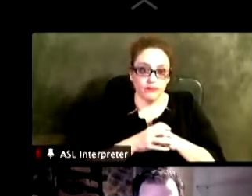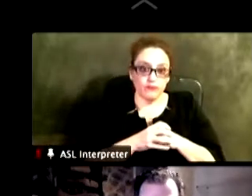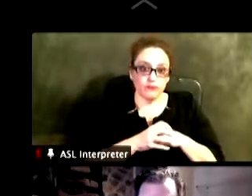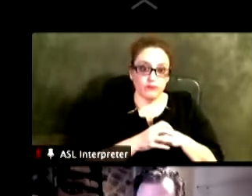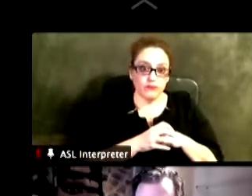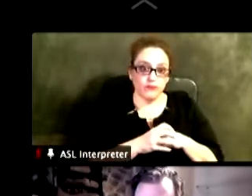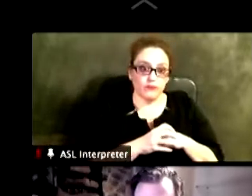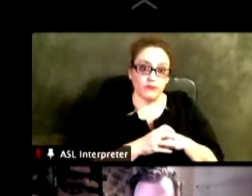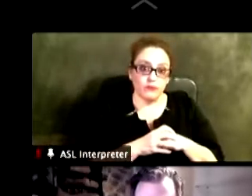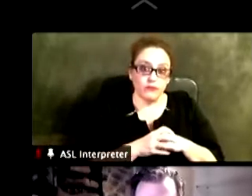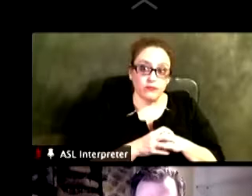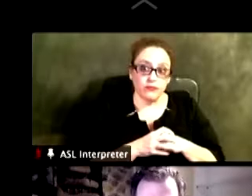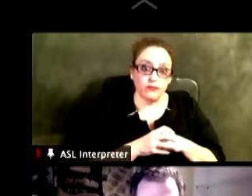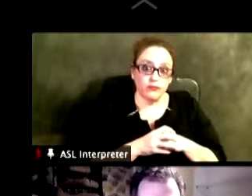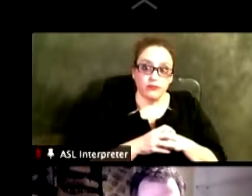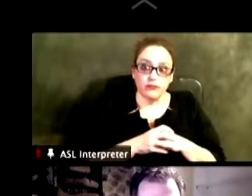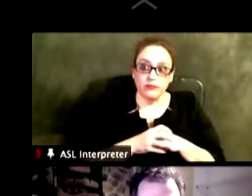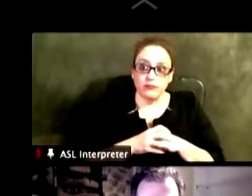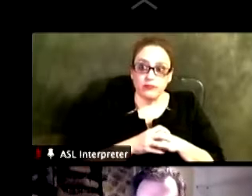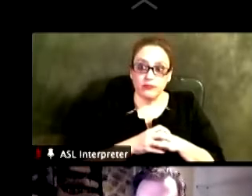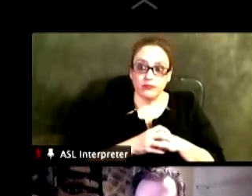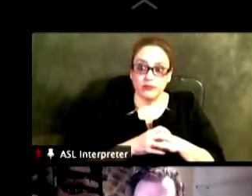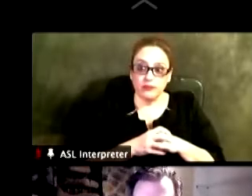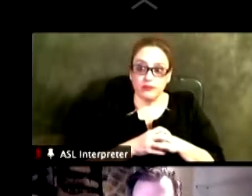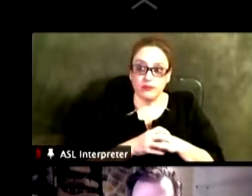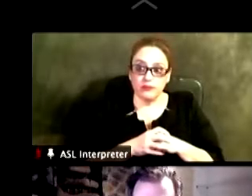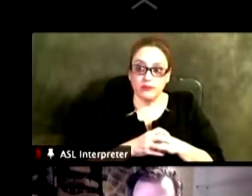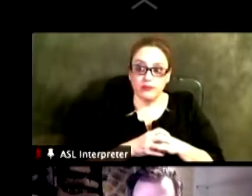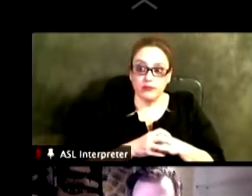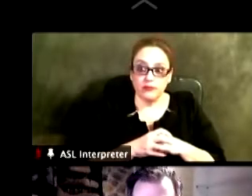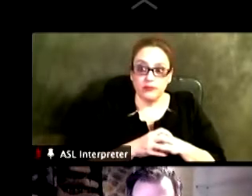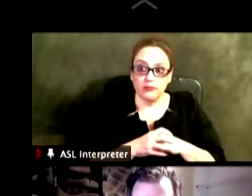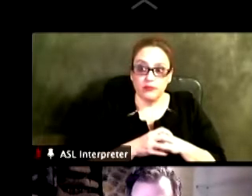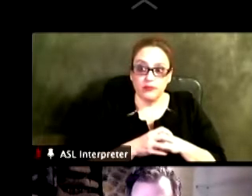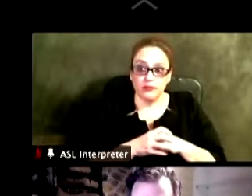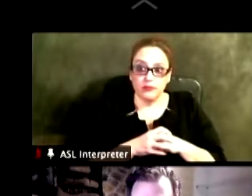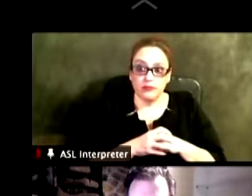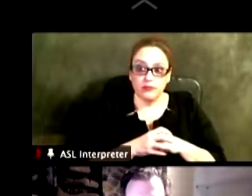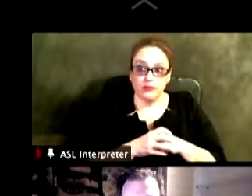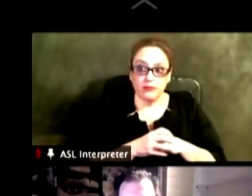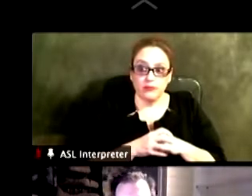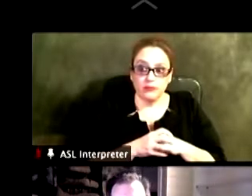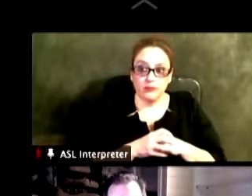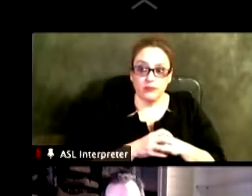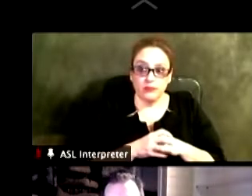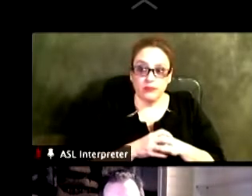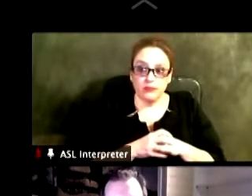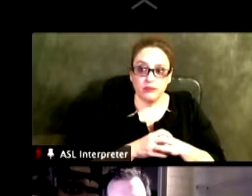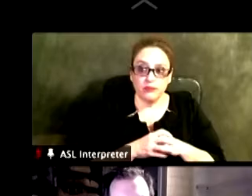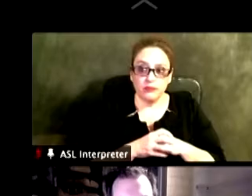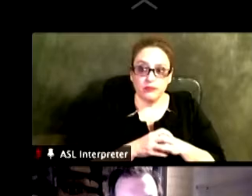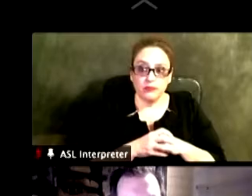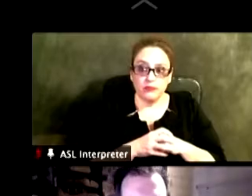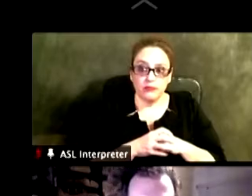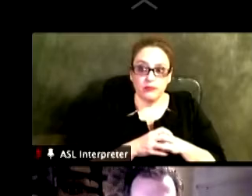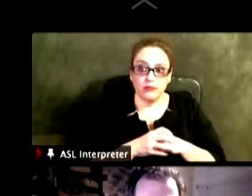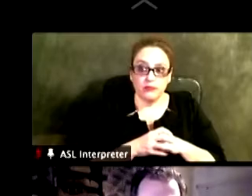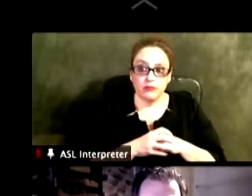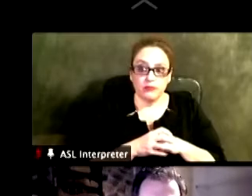All right, we're going to move to the next question. We've only got, I think, one or two more questions here left before we get to